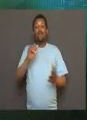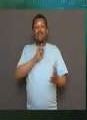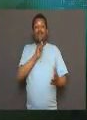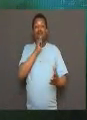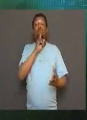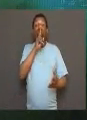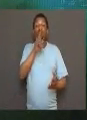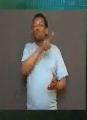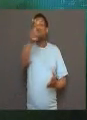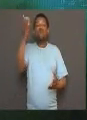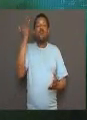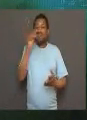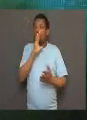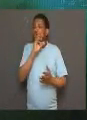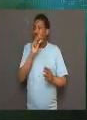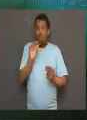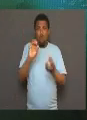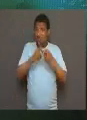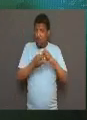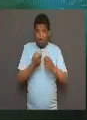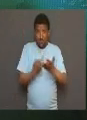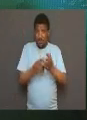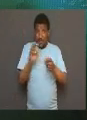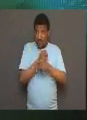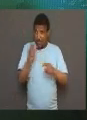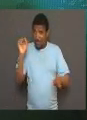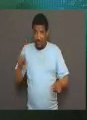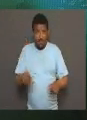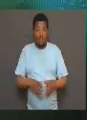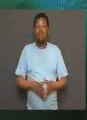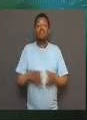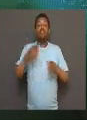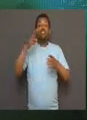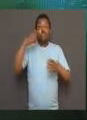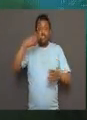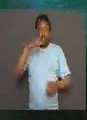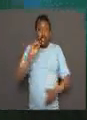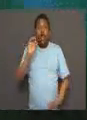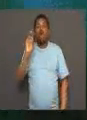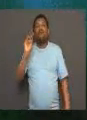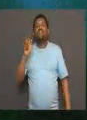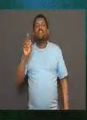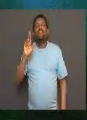Hello again, students. I am sure you had no trouble with this activity.